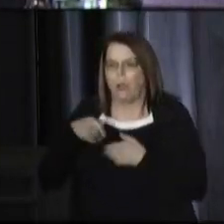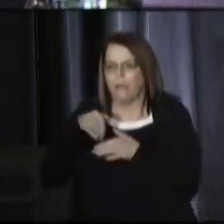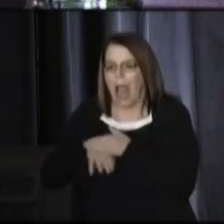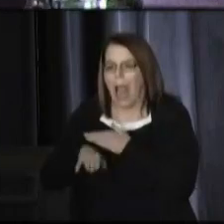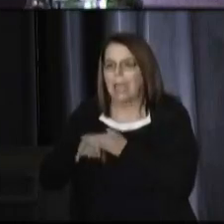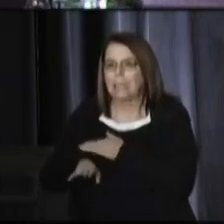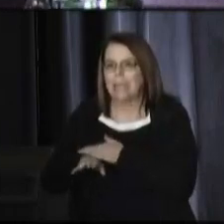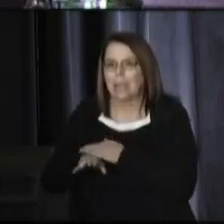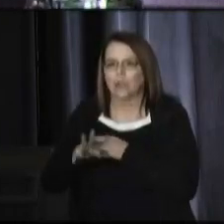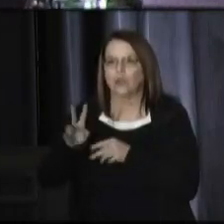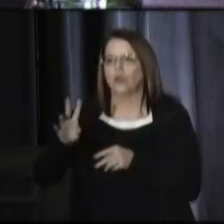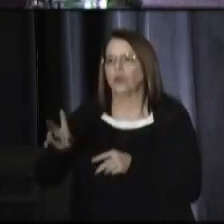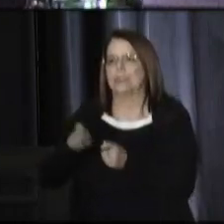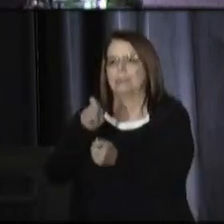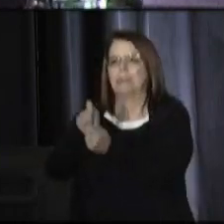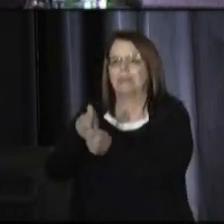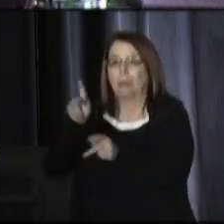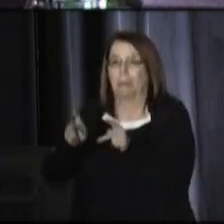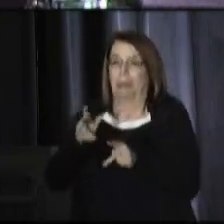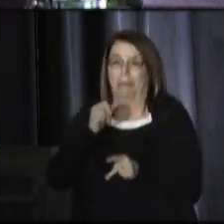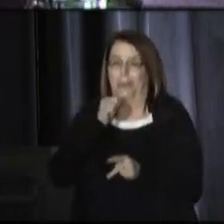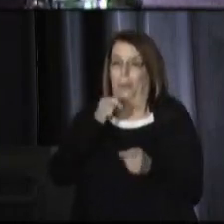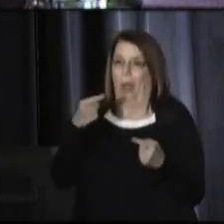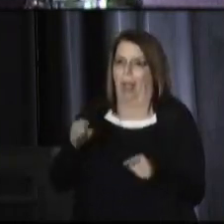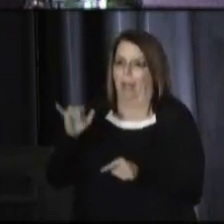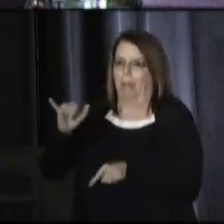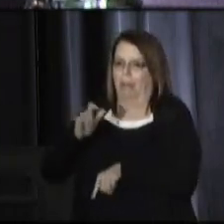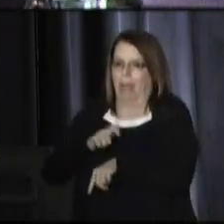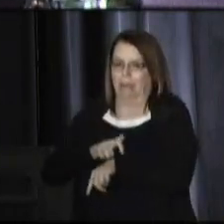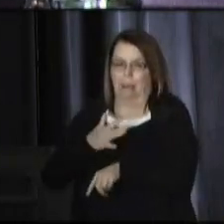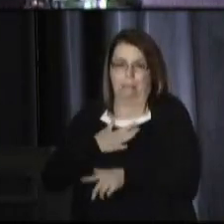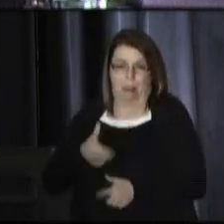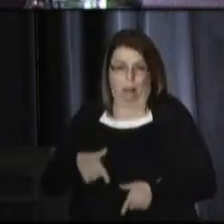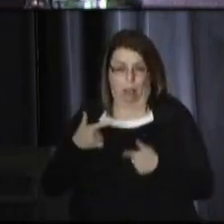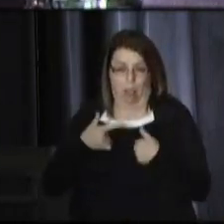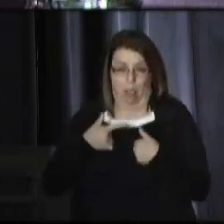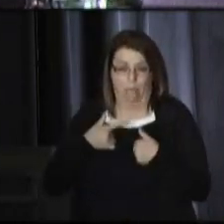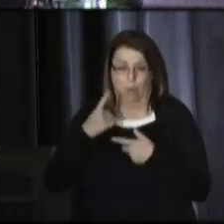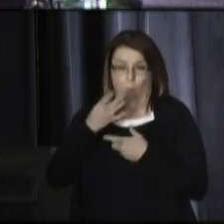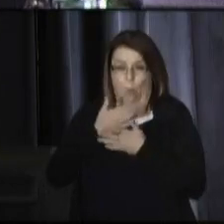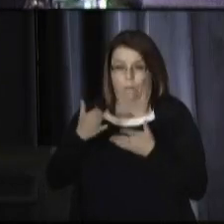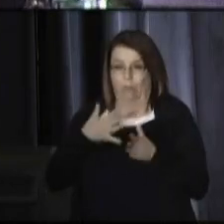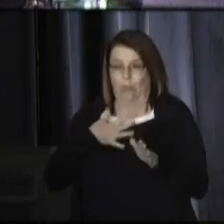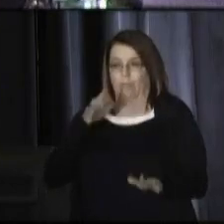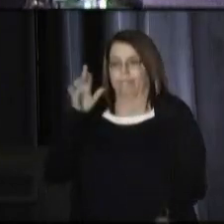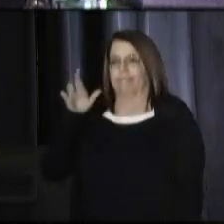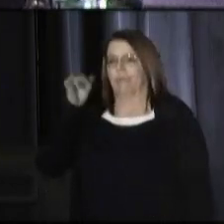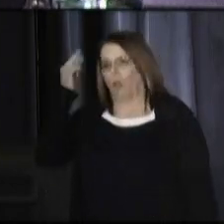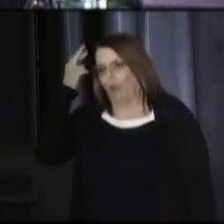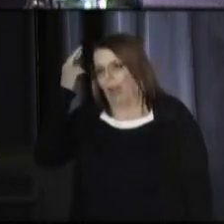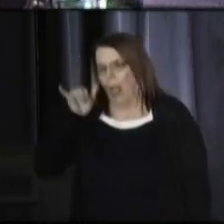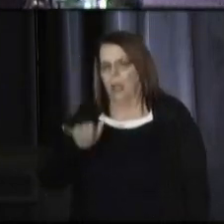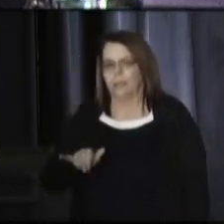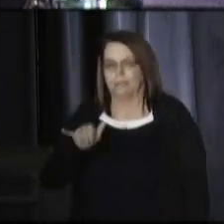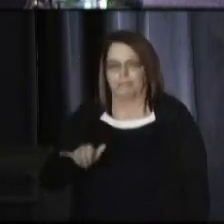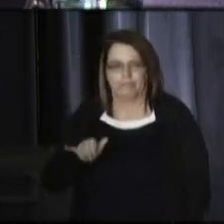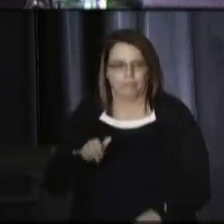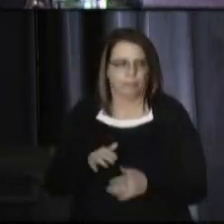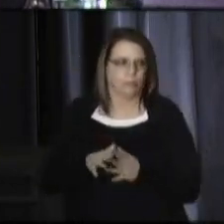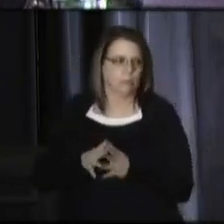a DJ during the turntablist era is like, that becomes the poetics out of which I can take all these